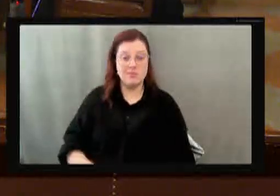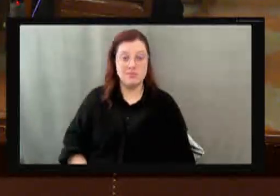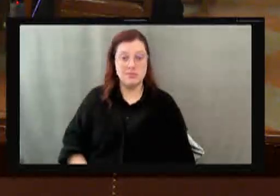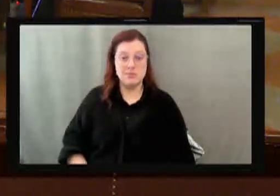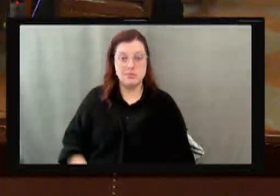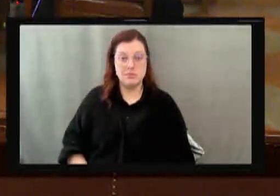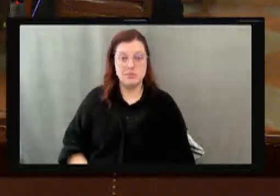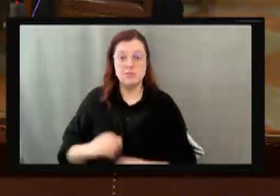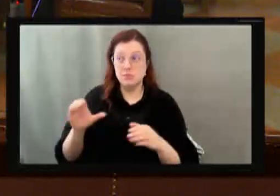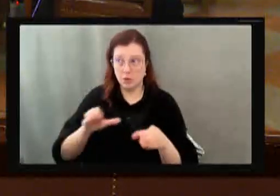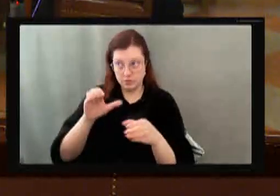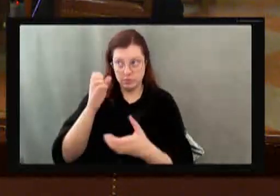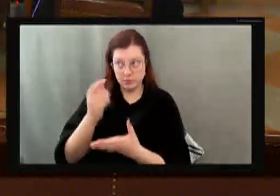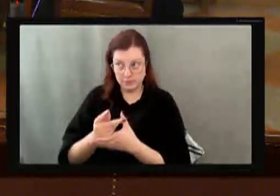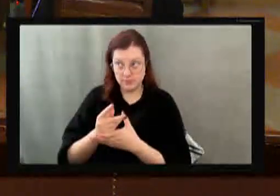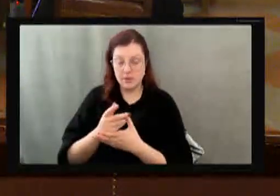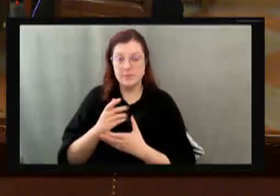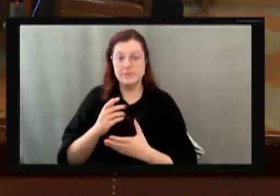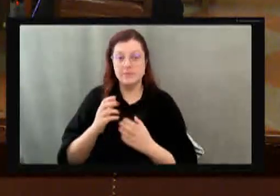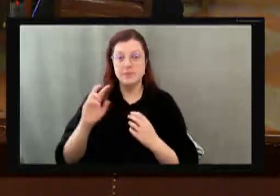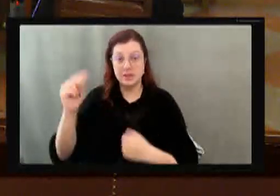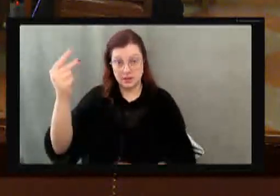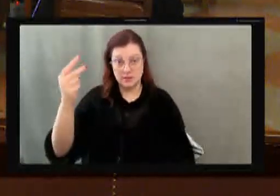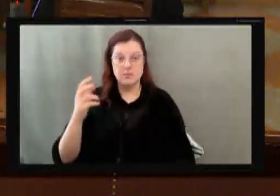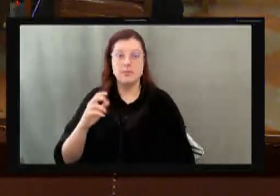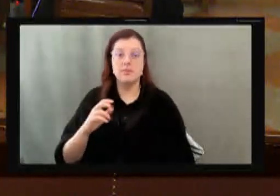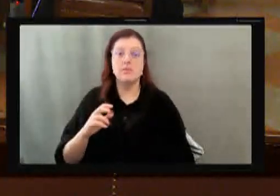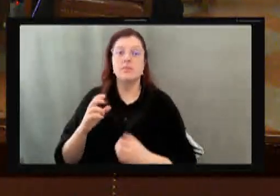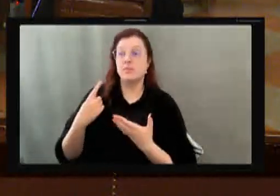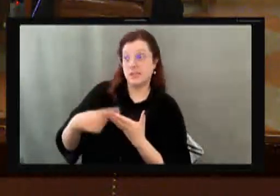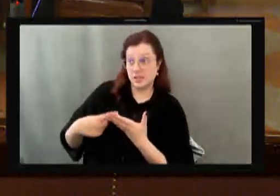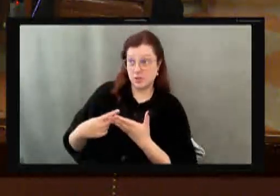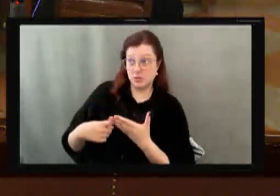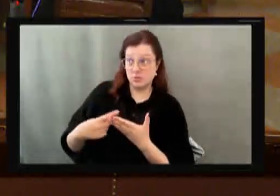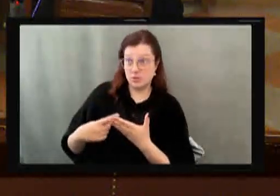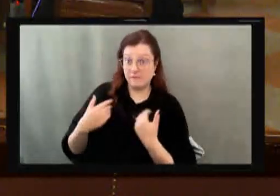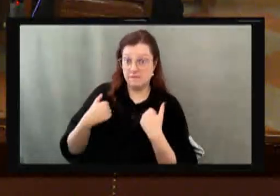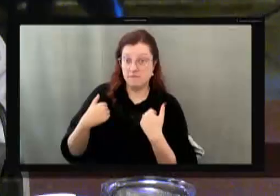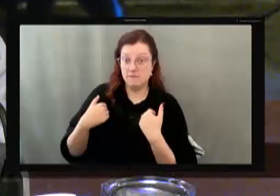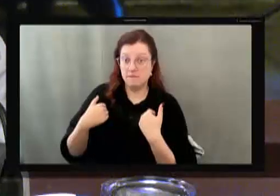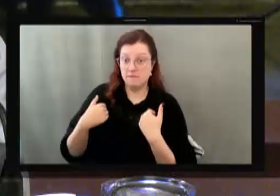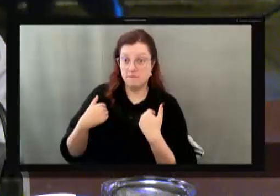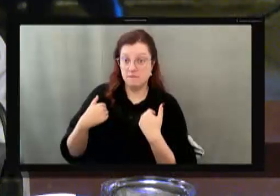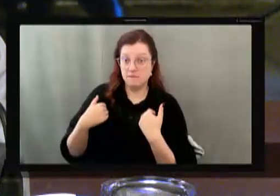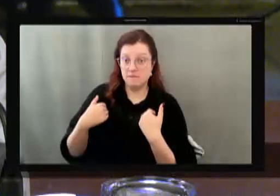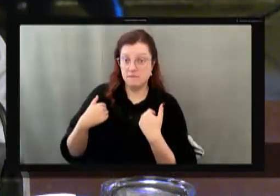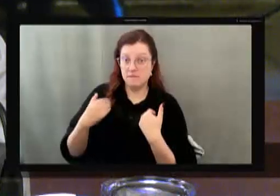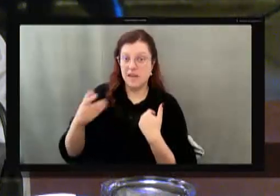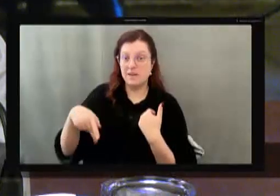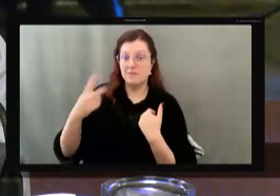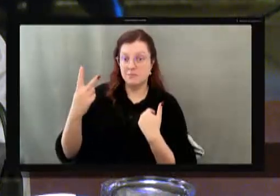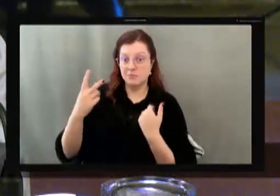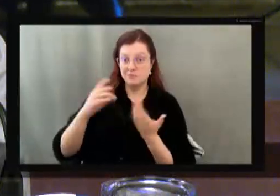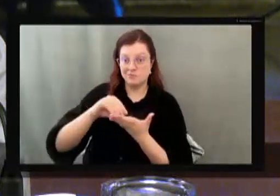Motion to approve. Second. Discussion. I do have two notes on P